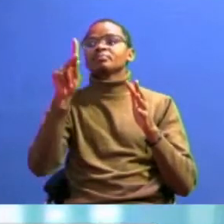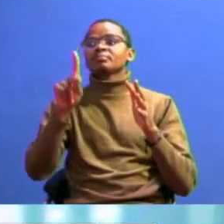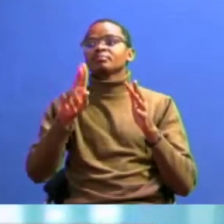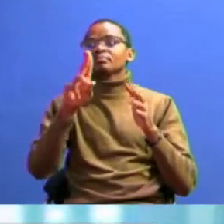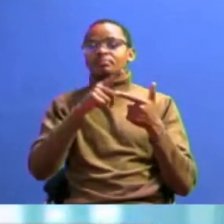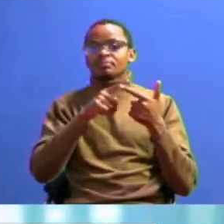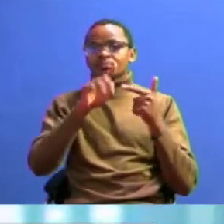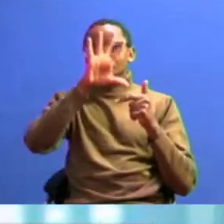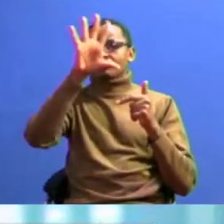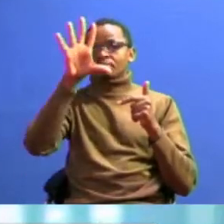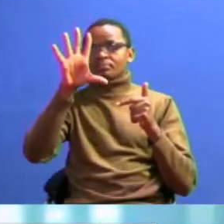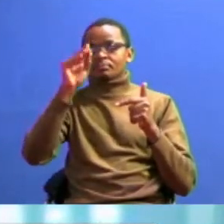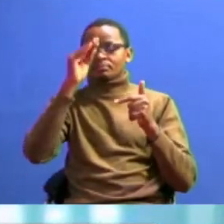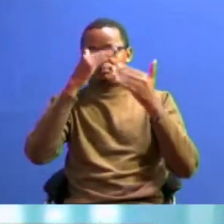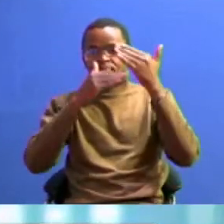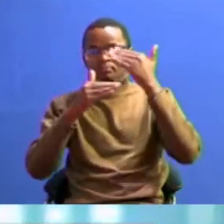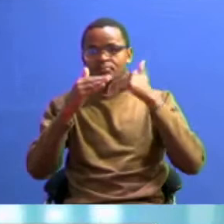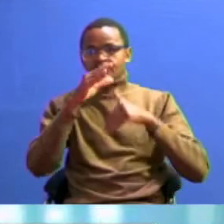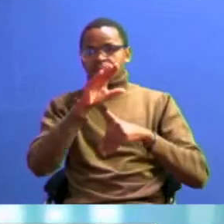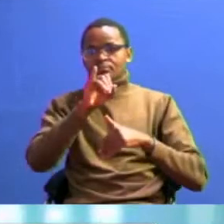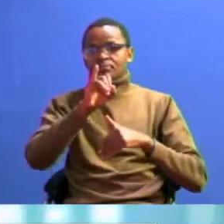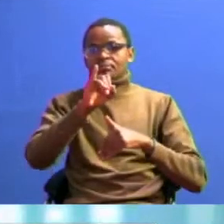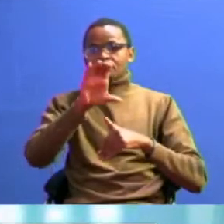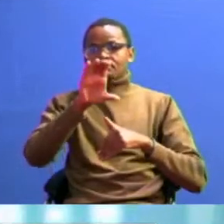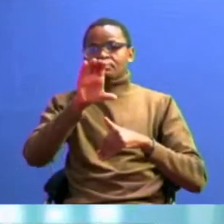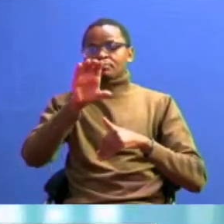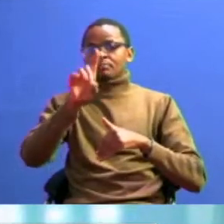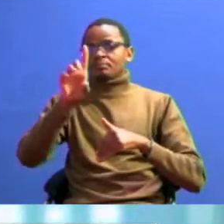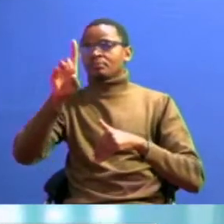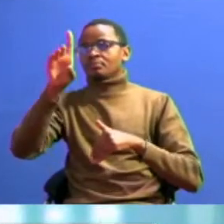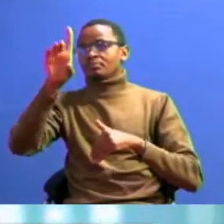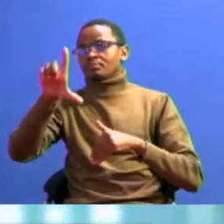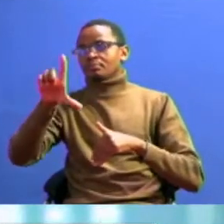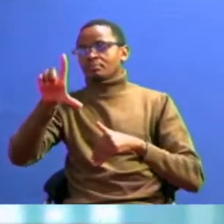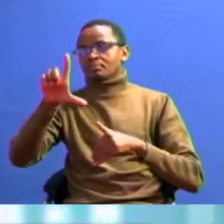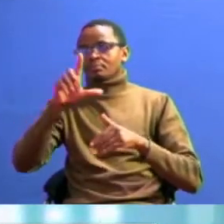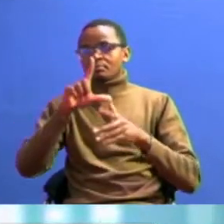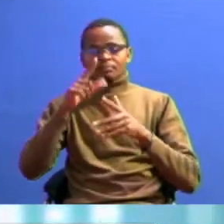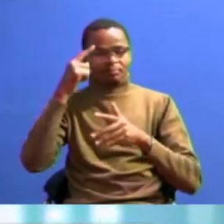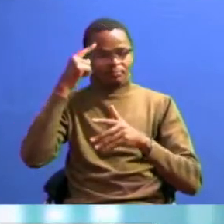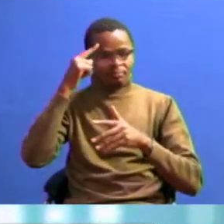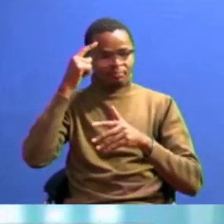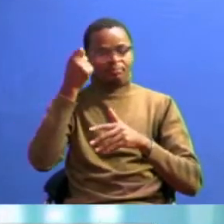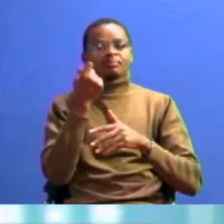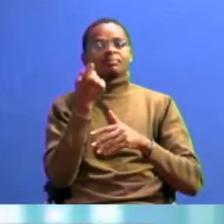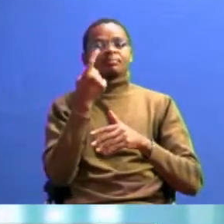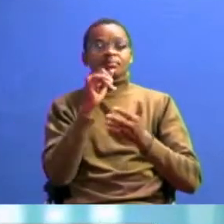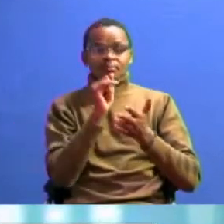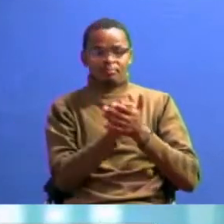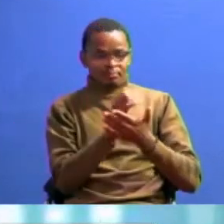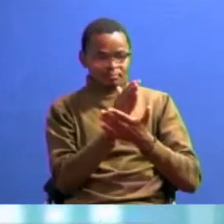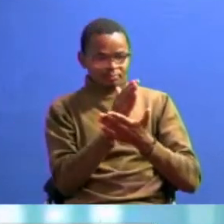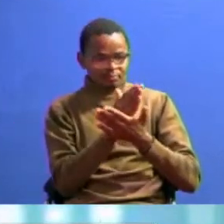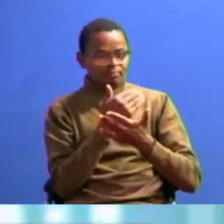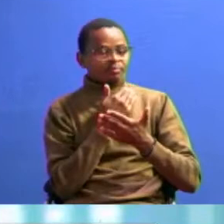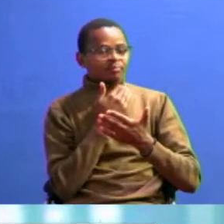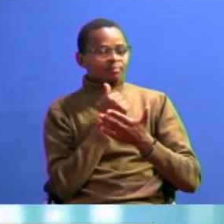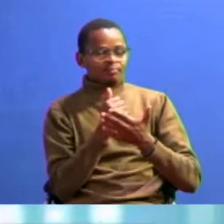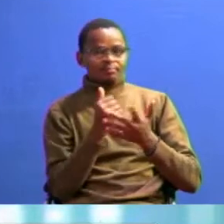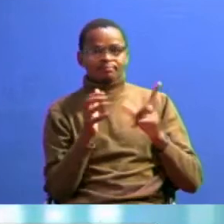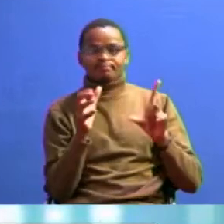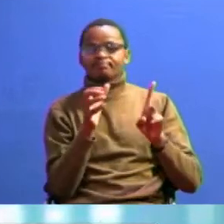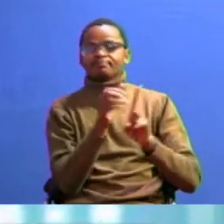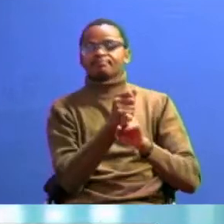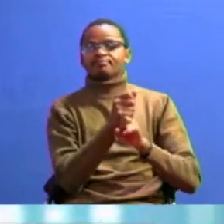in African universities under ICUDDR, to help us think and understand that if we really want to make a breakthrough in